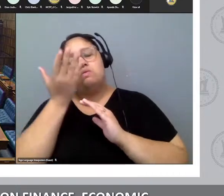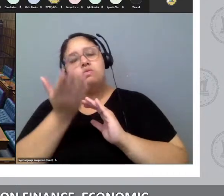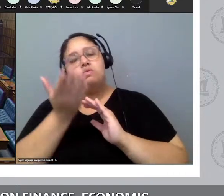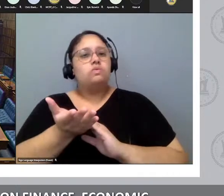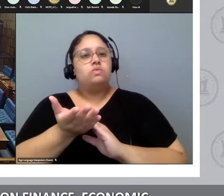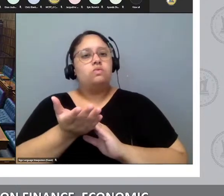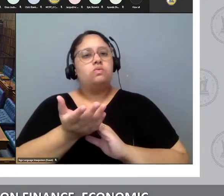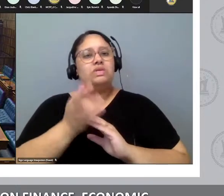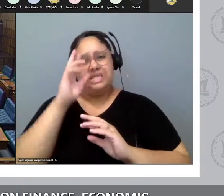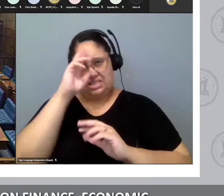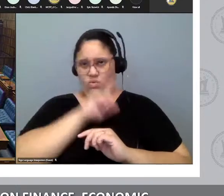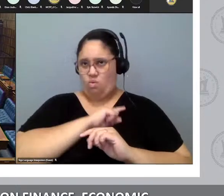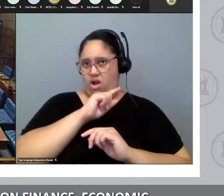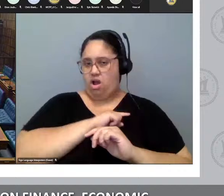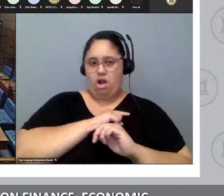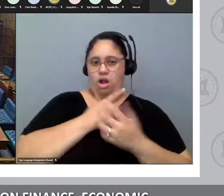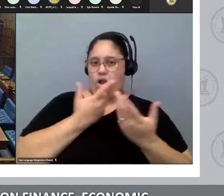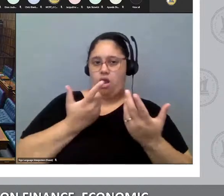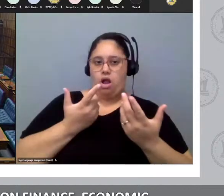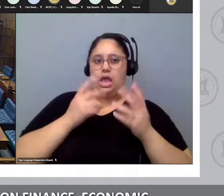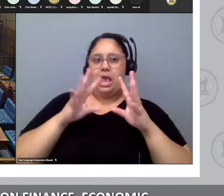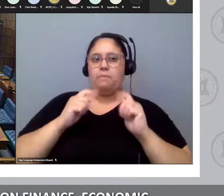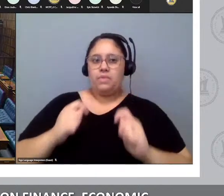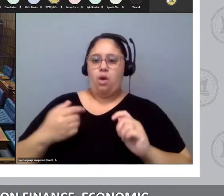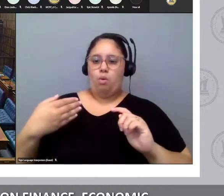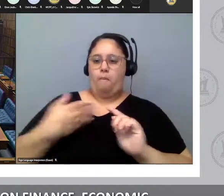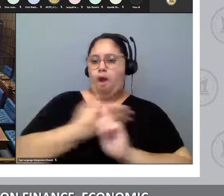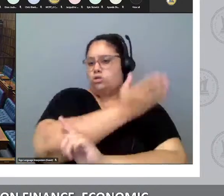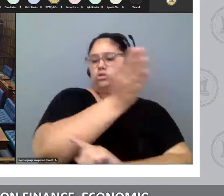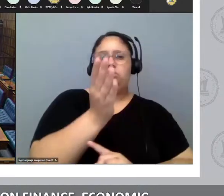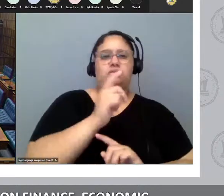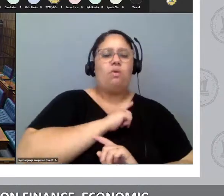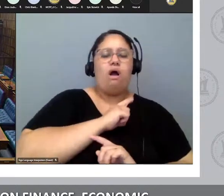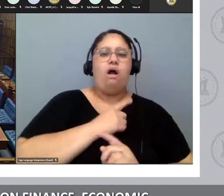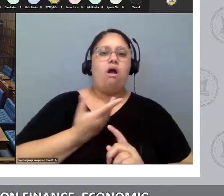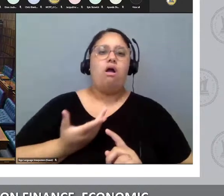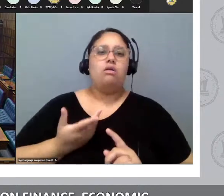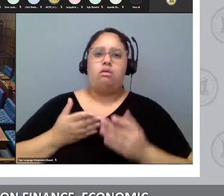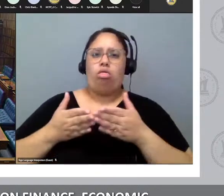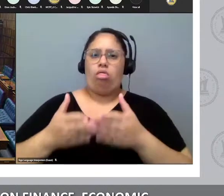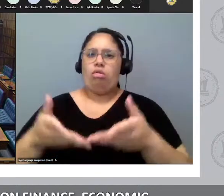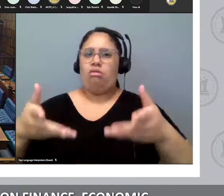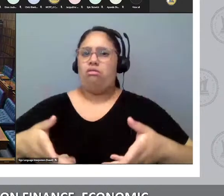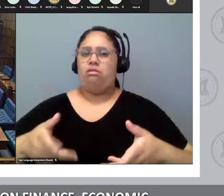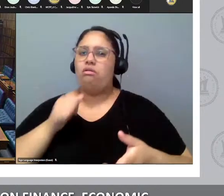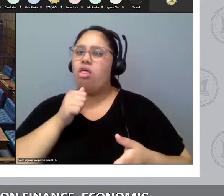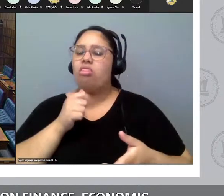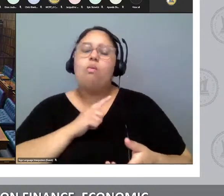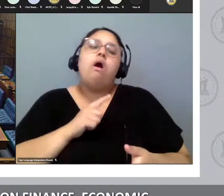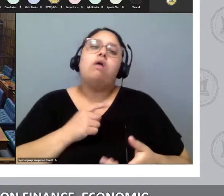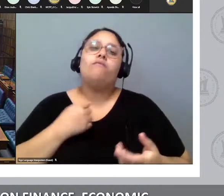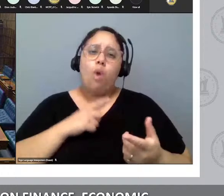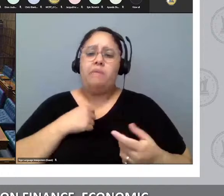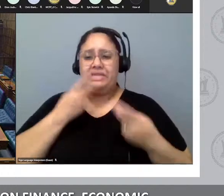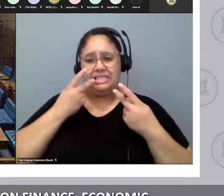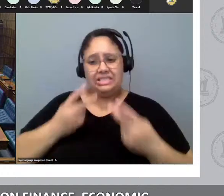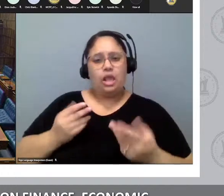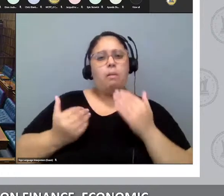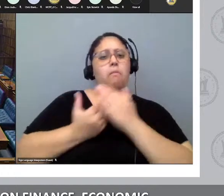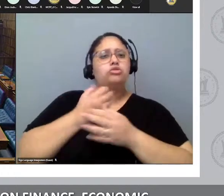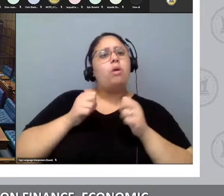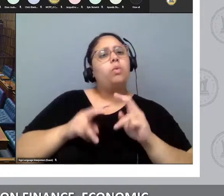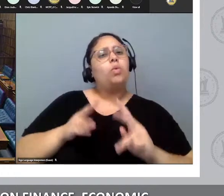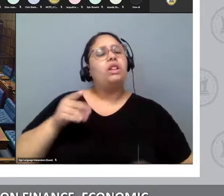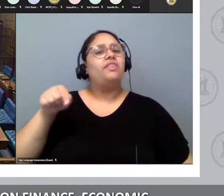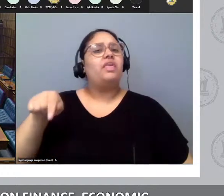um what the cause behind ship's bypassing Cape toown is for me I see opportunity um unfortunately we